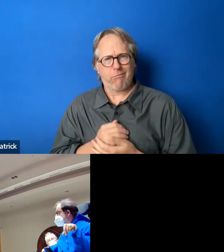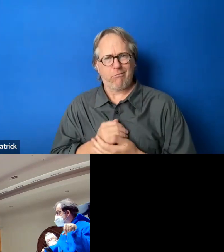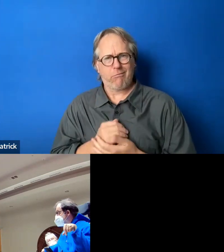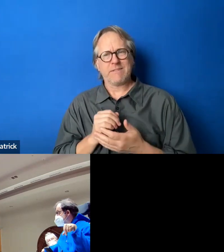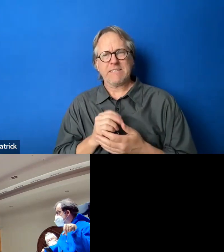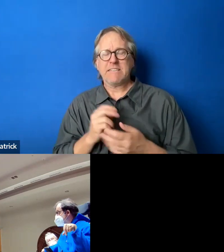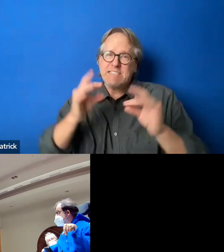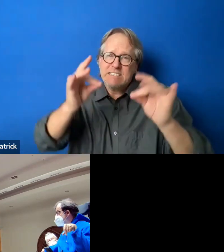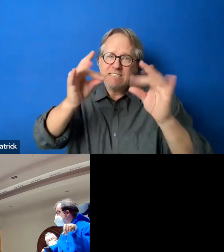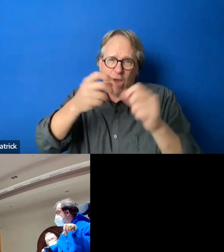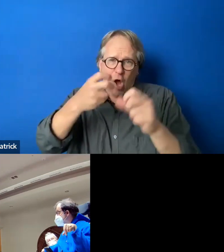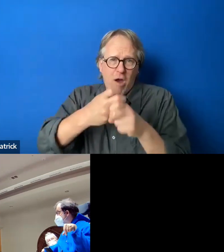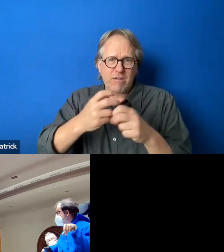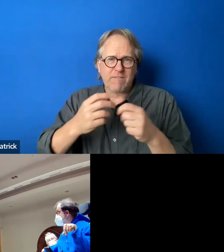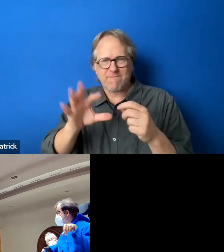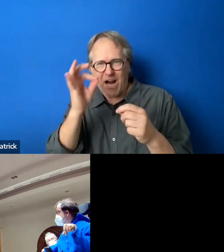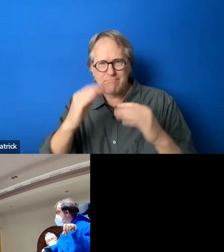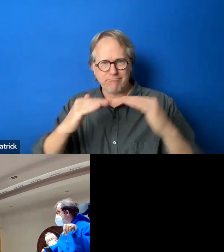tricky.